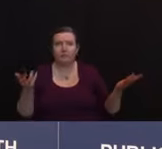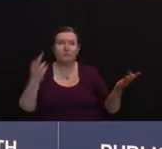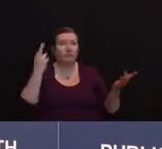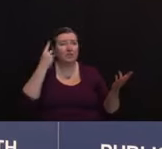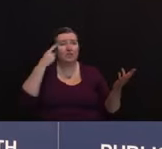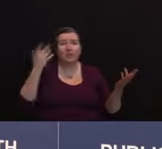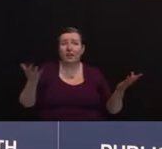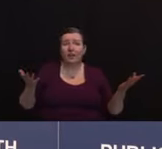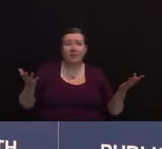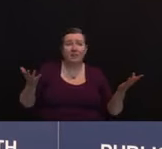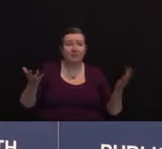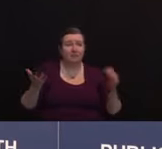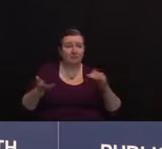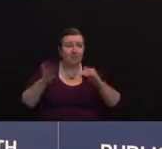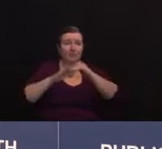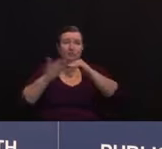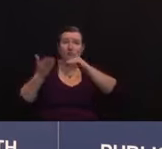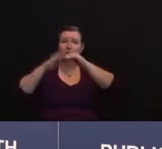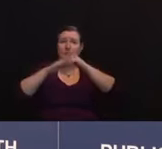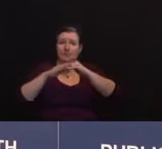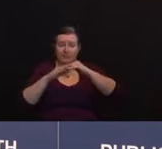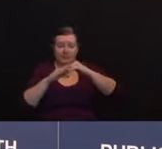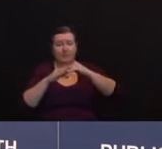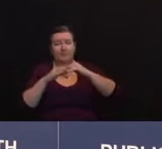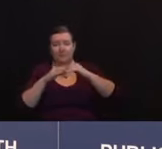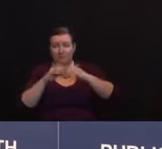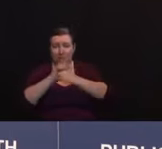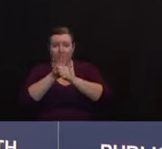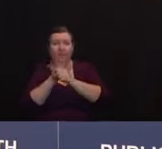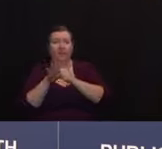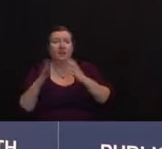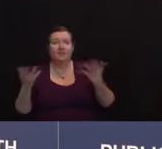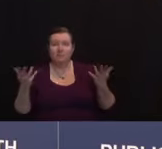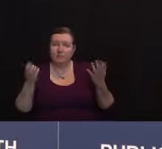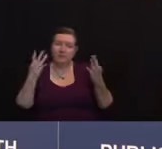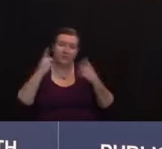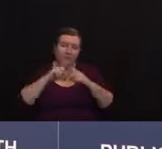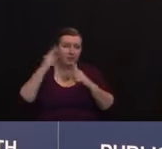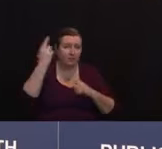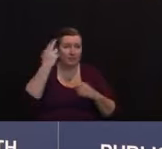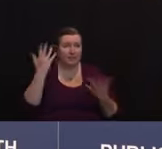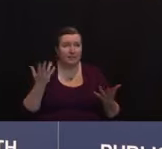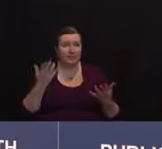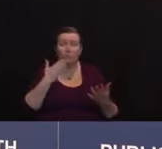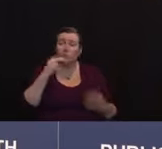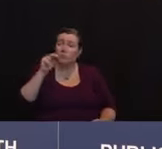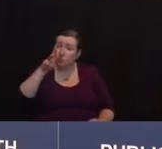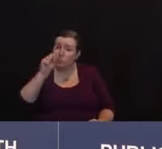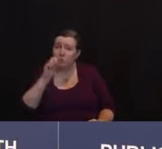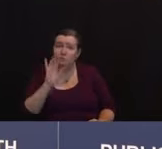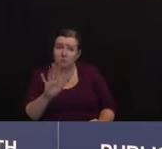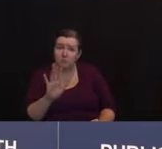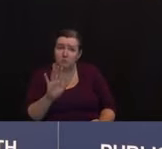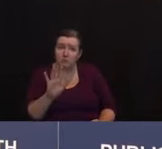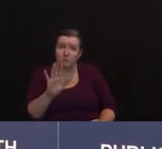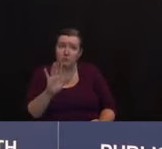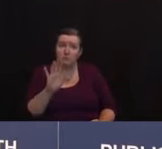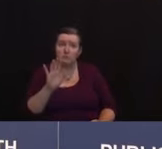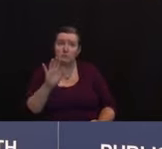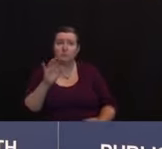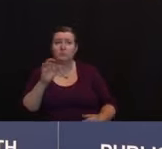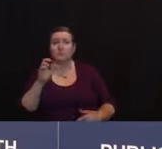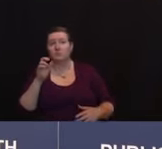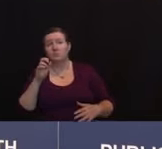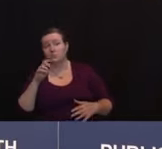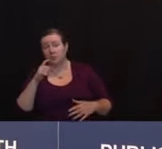high positivity rate that we have in the state. The good news is that hospitalization rates continue to be low, and the severe disease